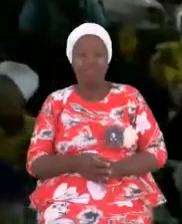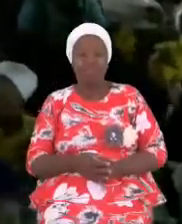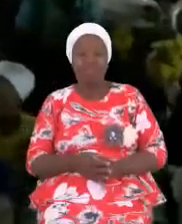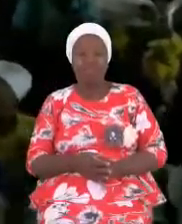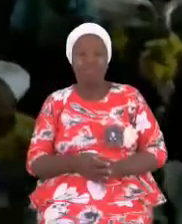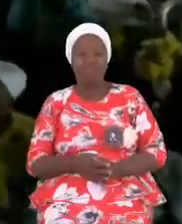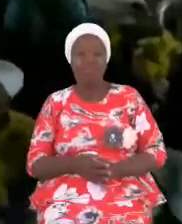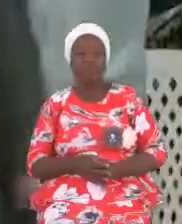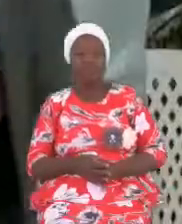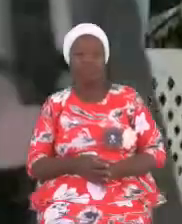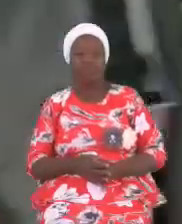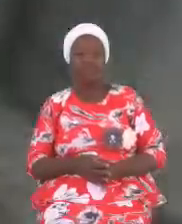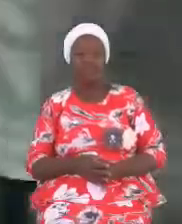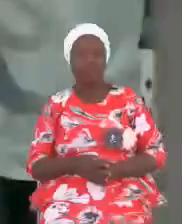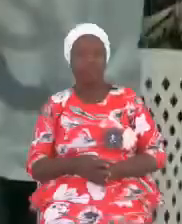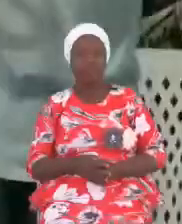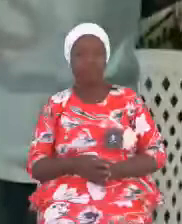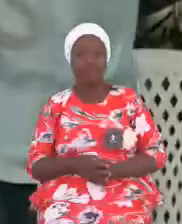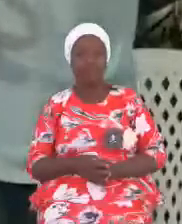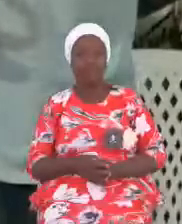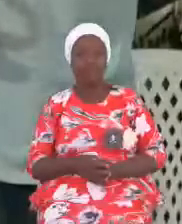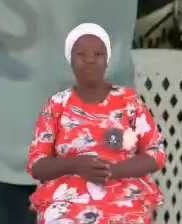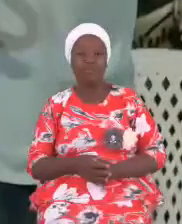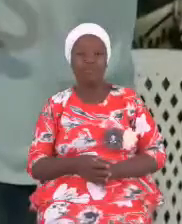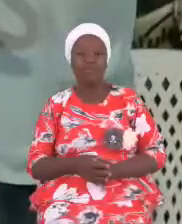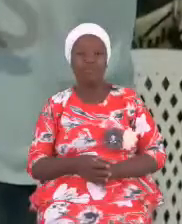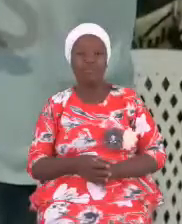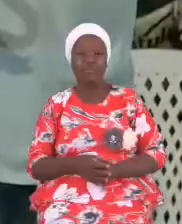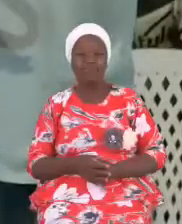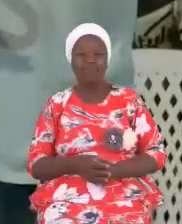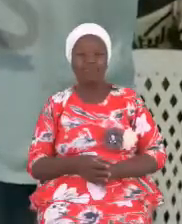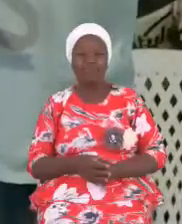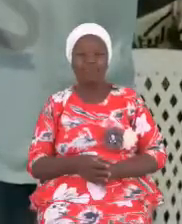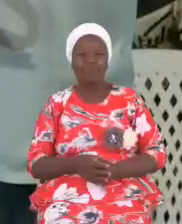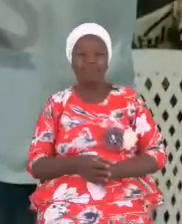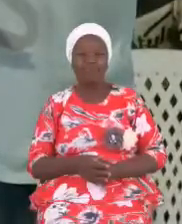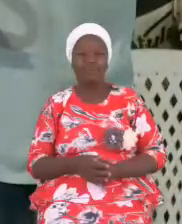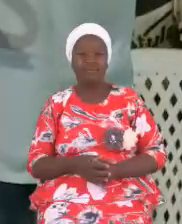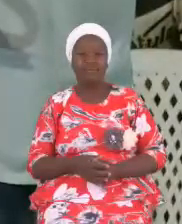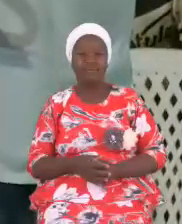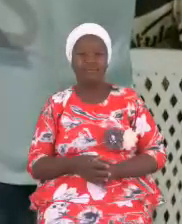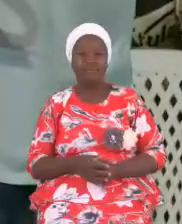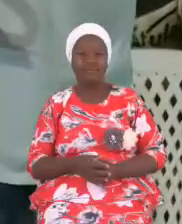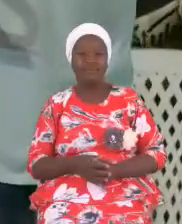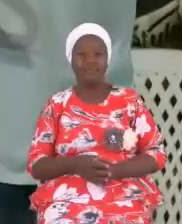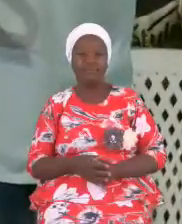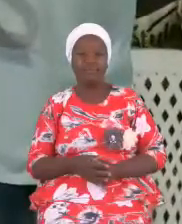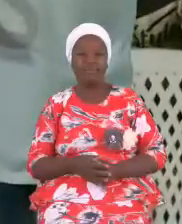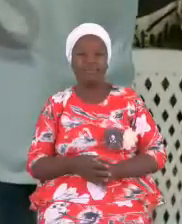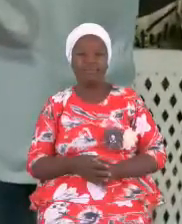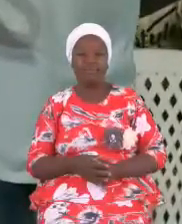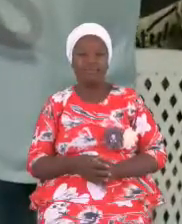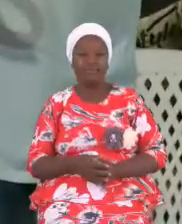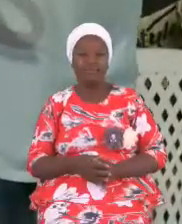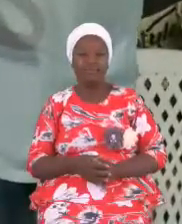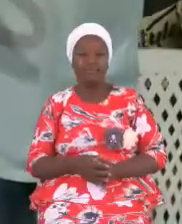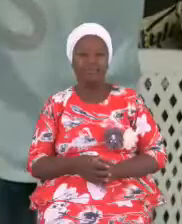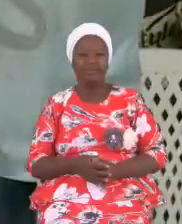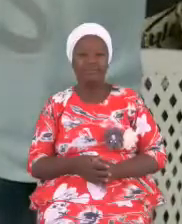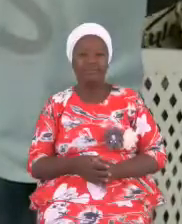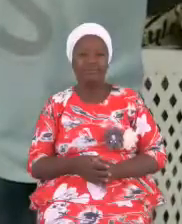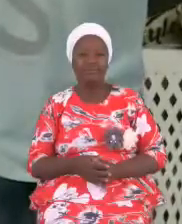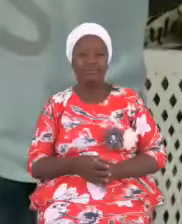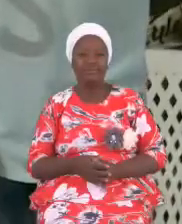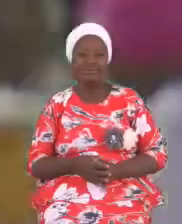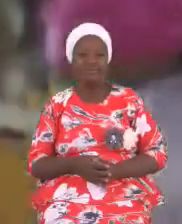let's reach out to everyone. Remember to spread right to the